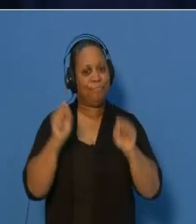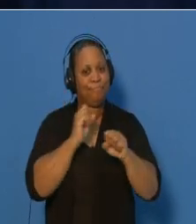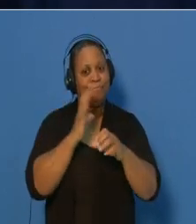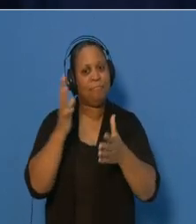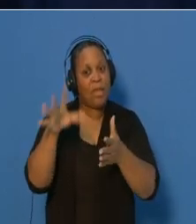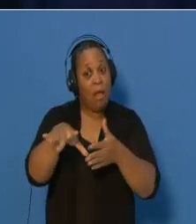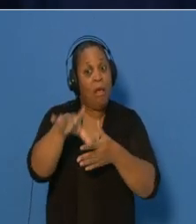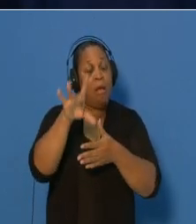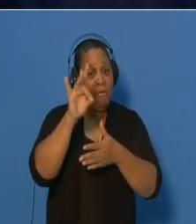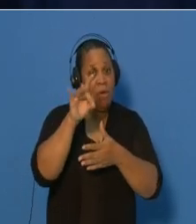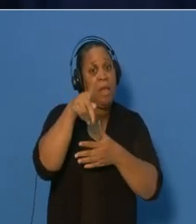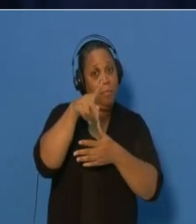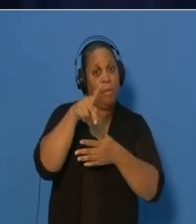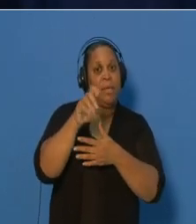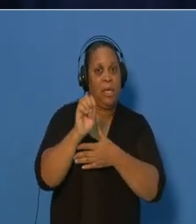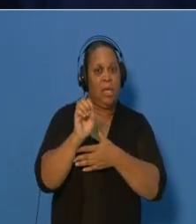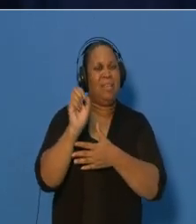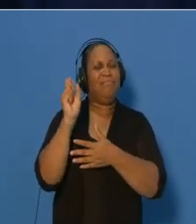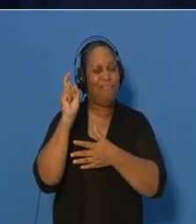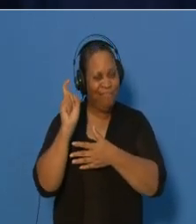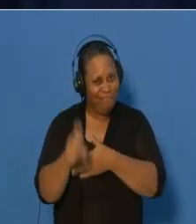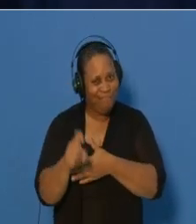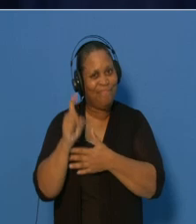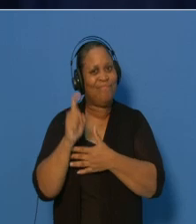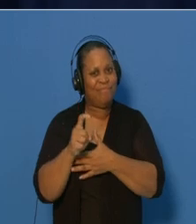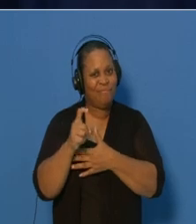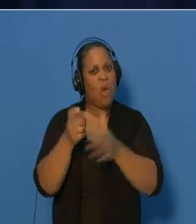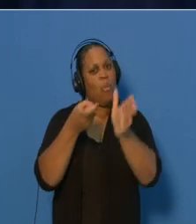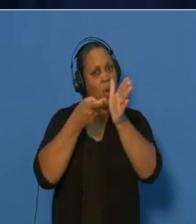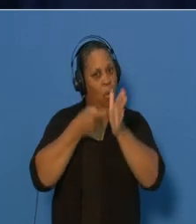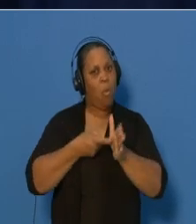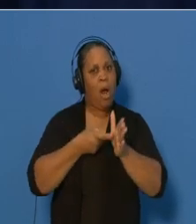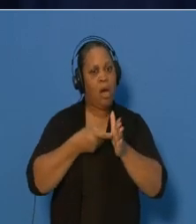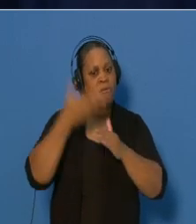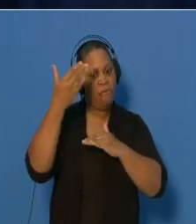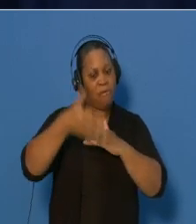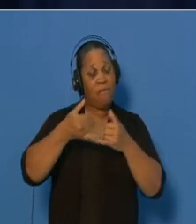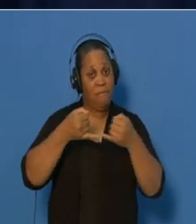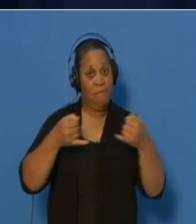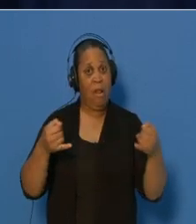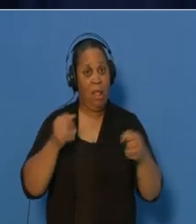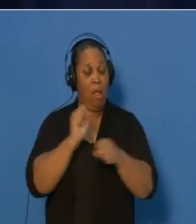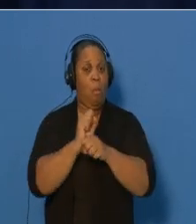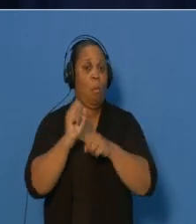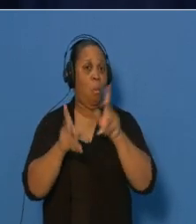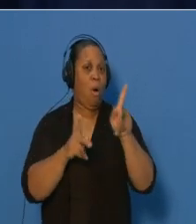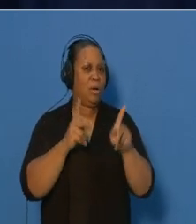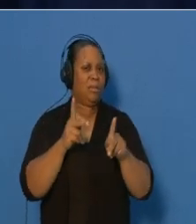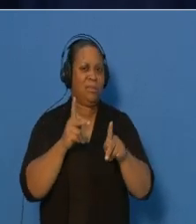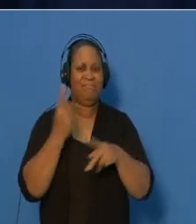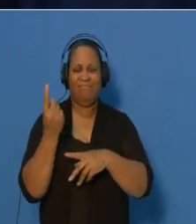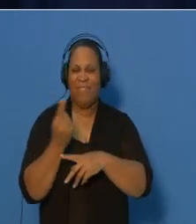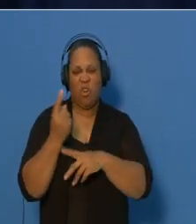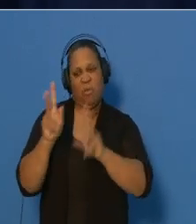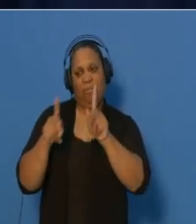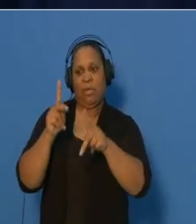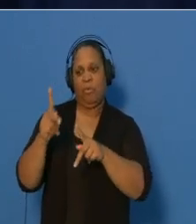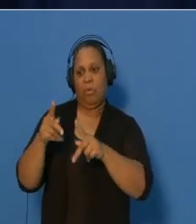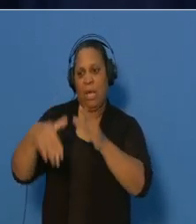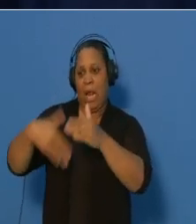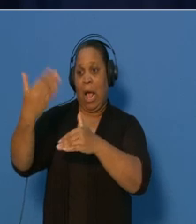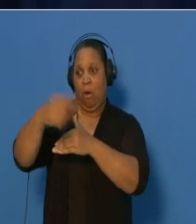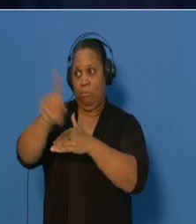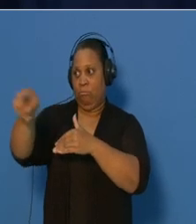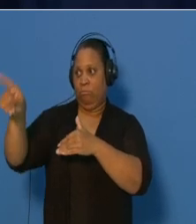not only the PPE, of which is necessary and required for our frontline workers, not only the persons who are out essential services